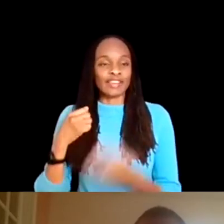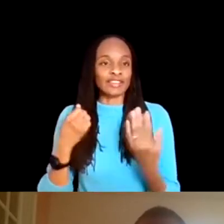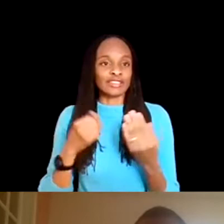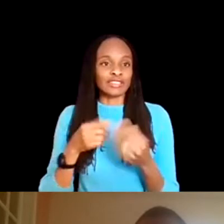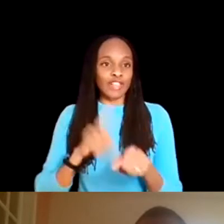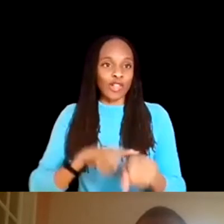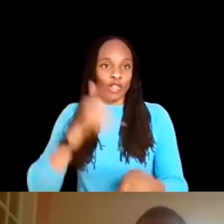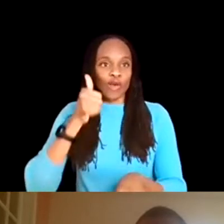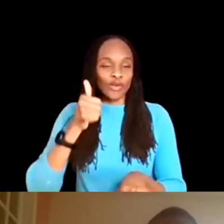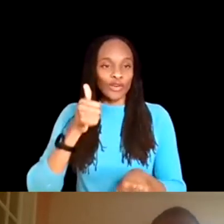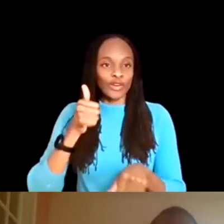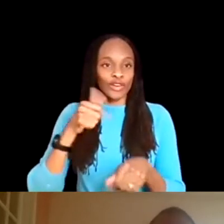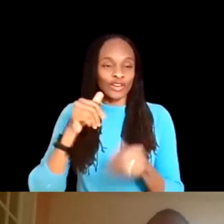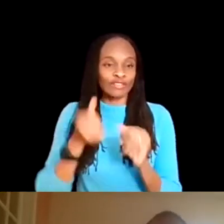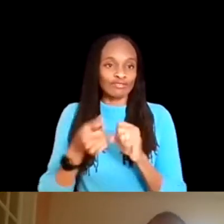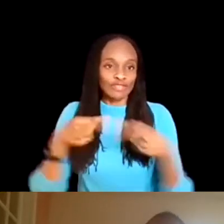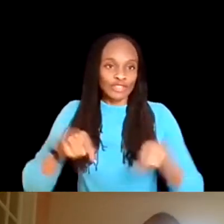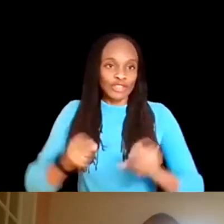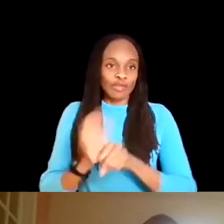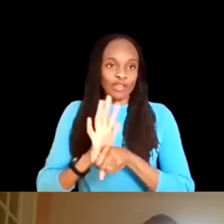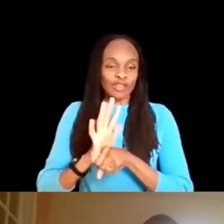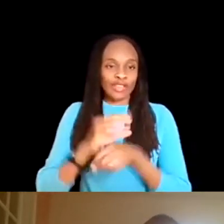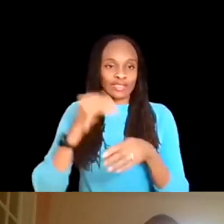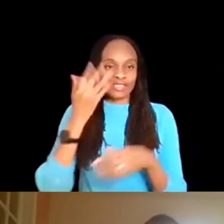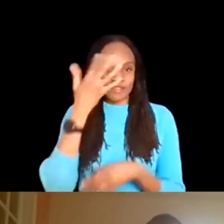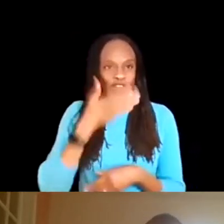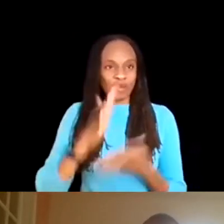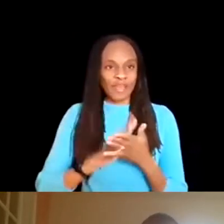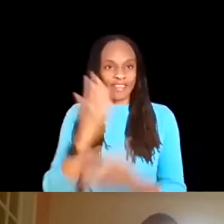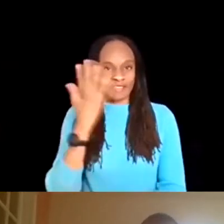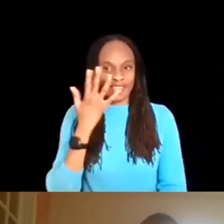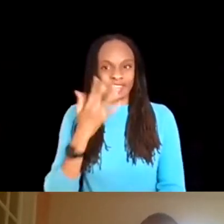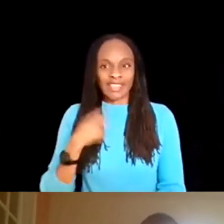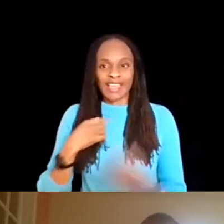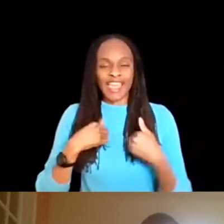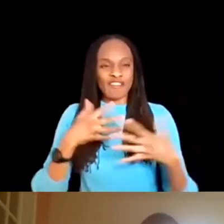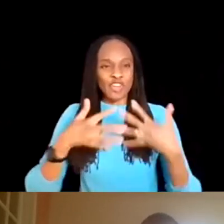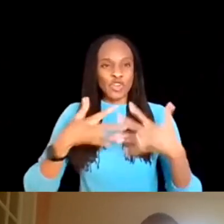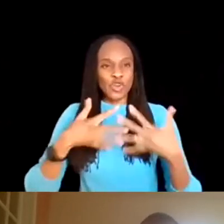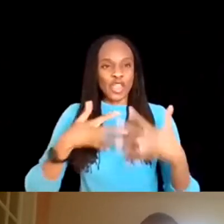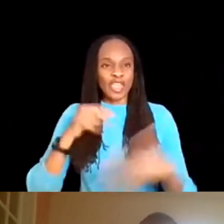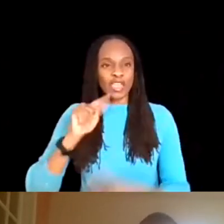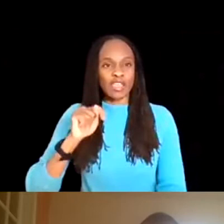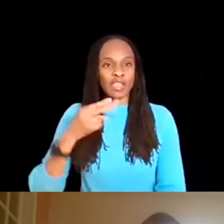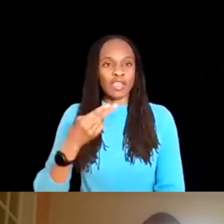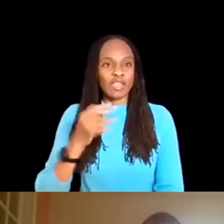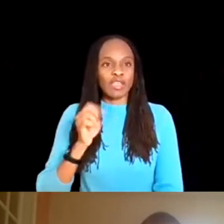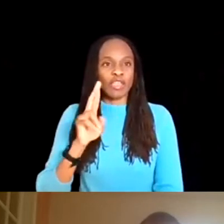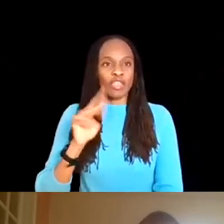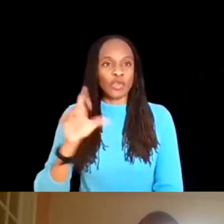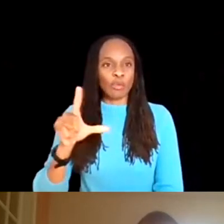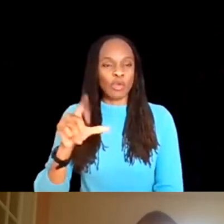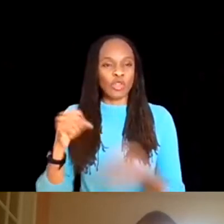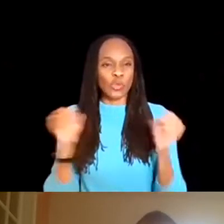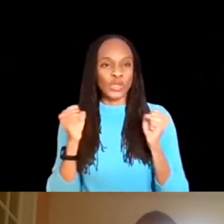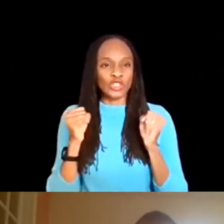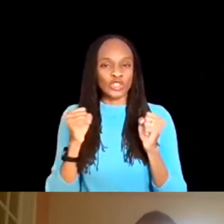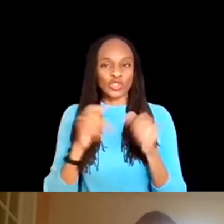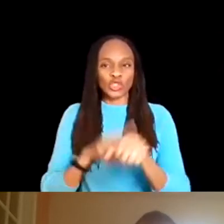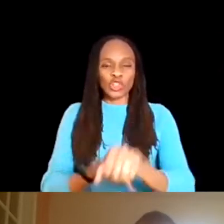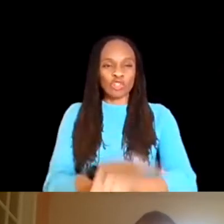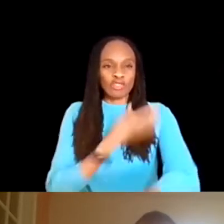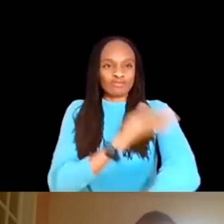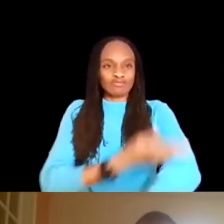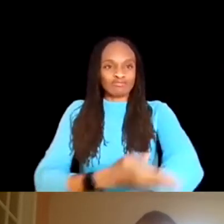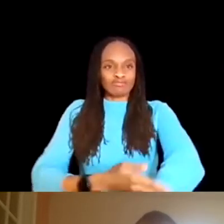pandemic. It's hanging in front of my face. I'm wearing a gray sort of thermal winter long sleeve